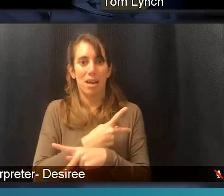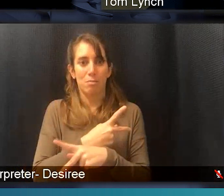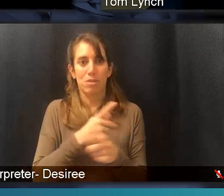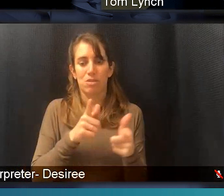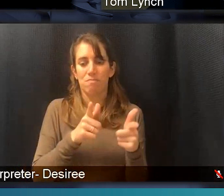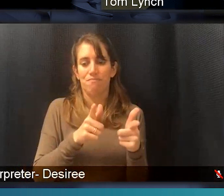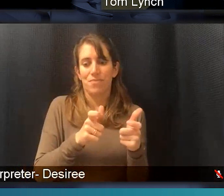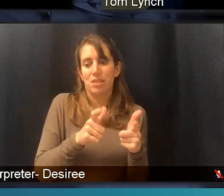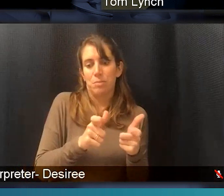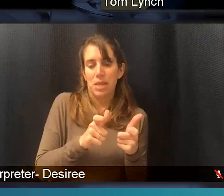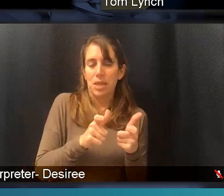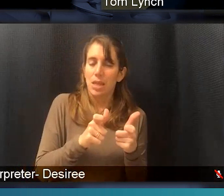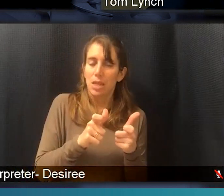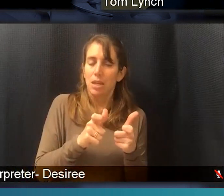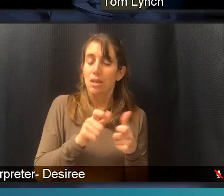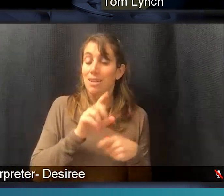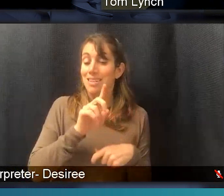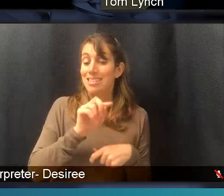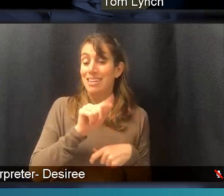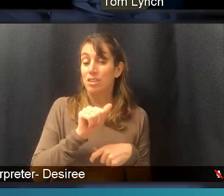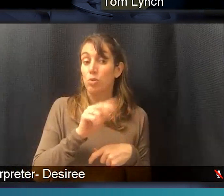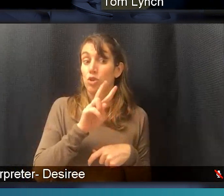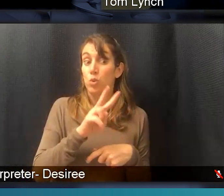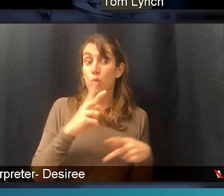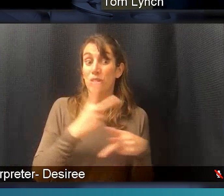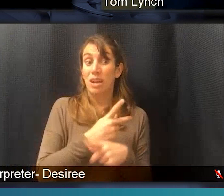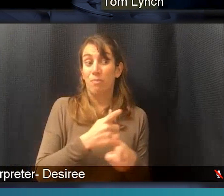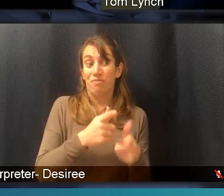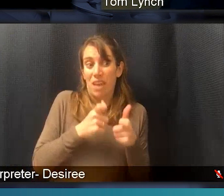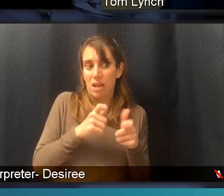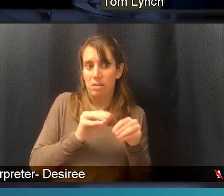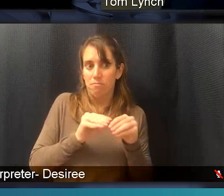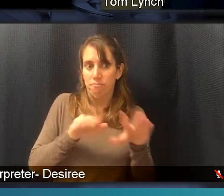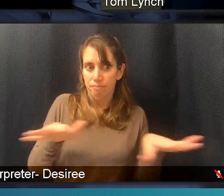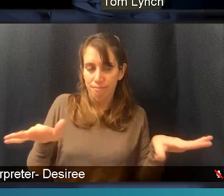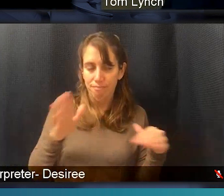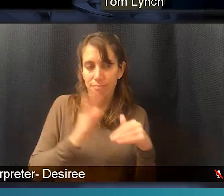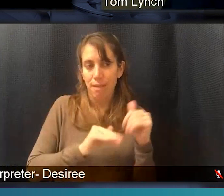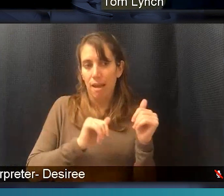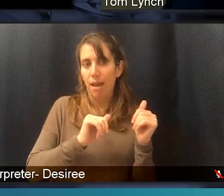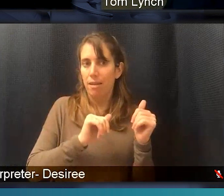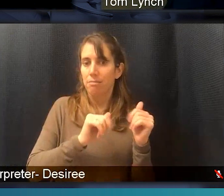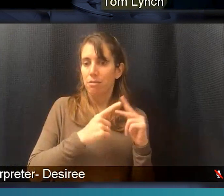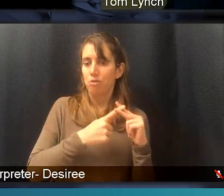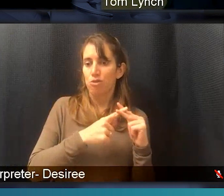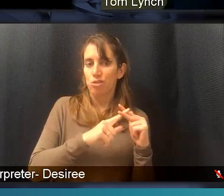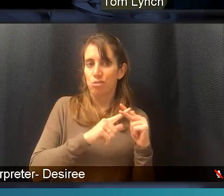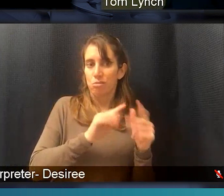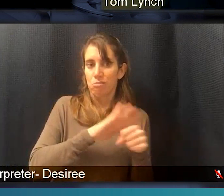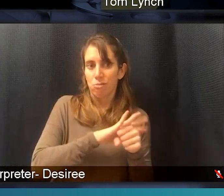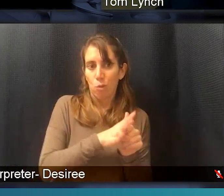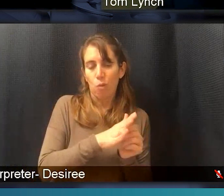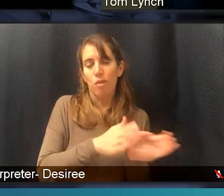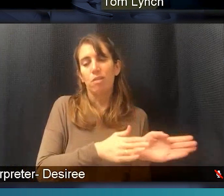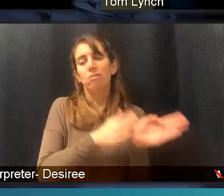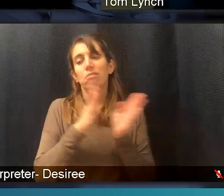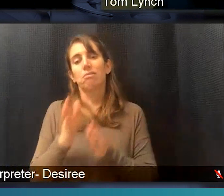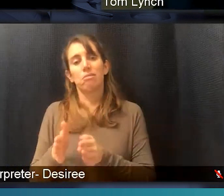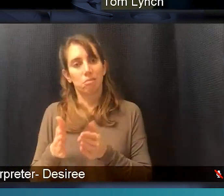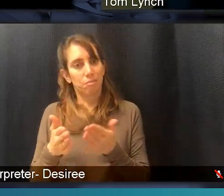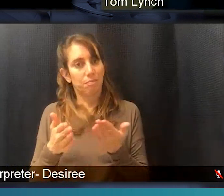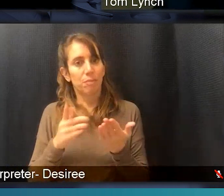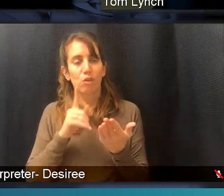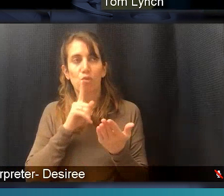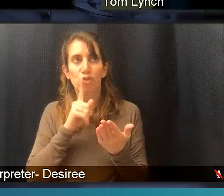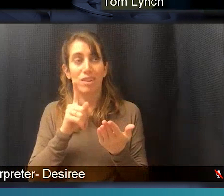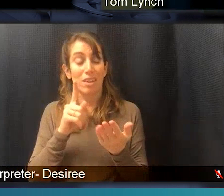2x compared to what the non-variant viruses. And so these two things together have people very concerned